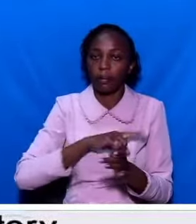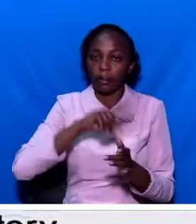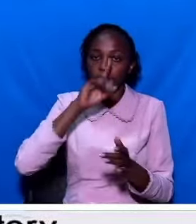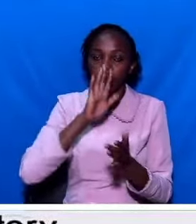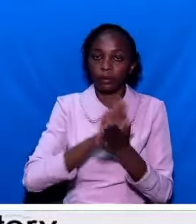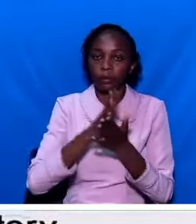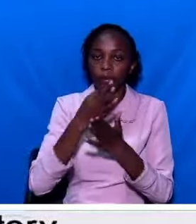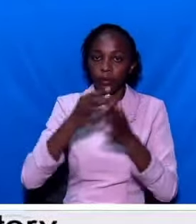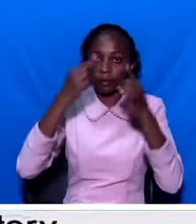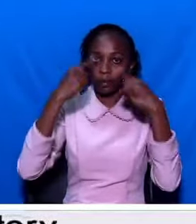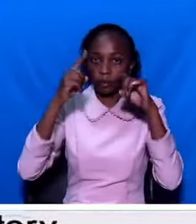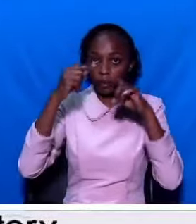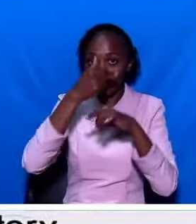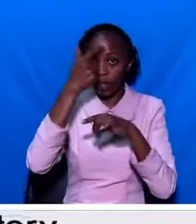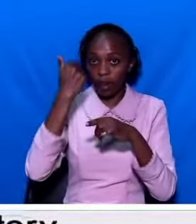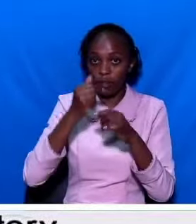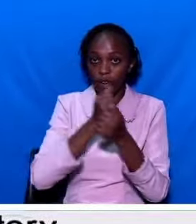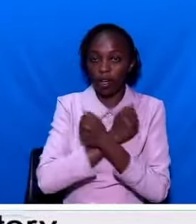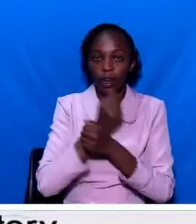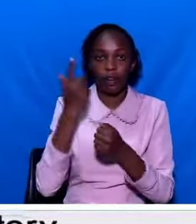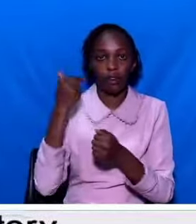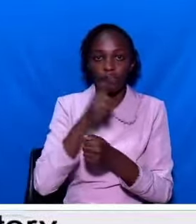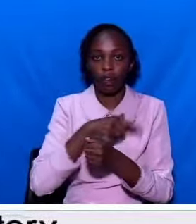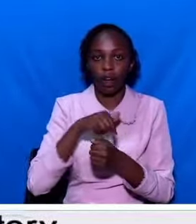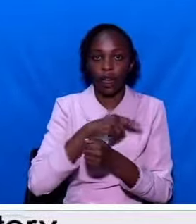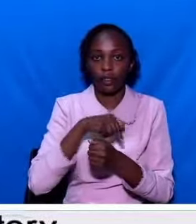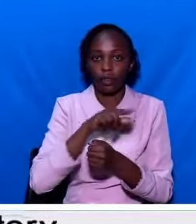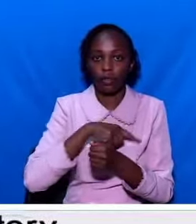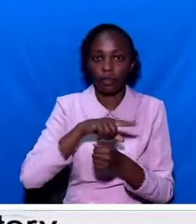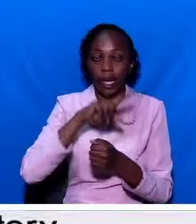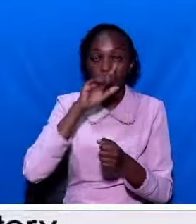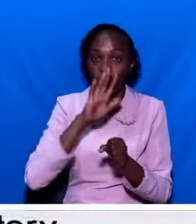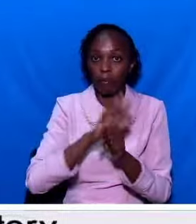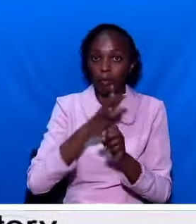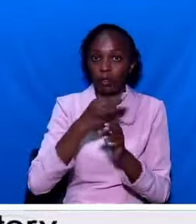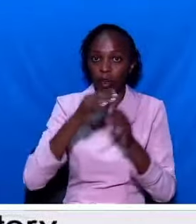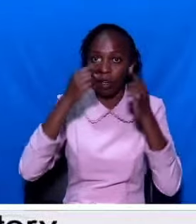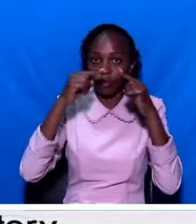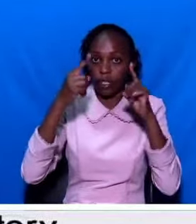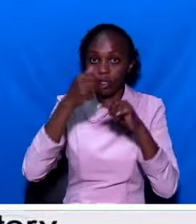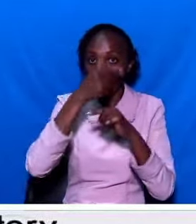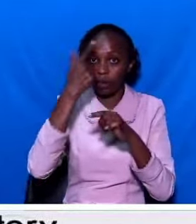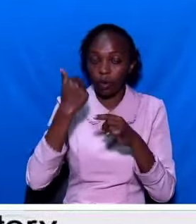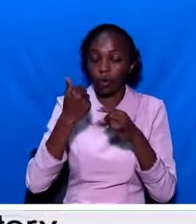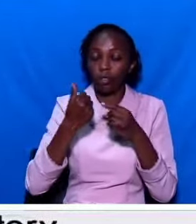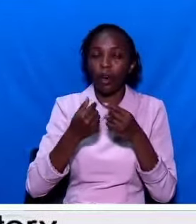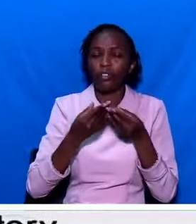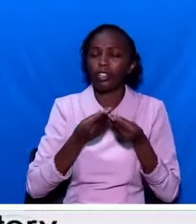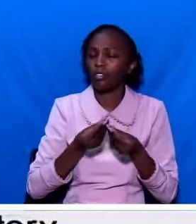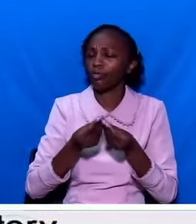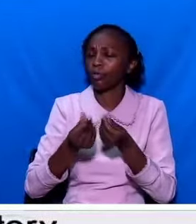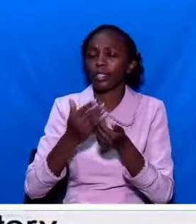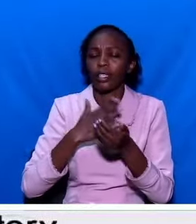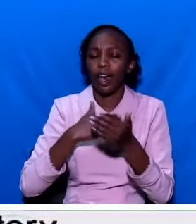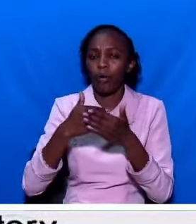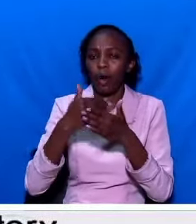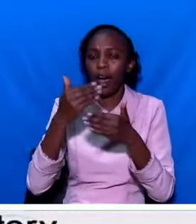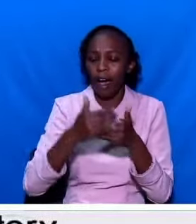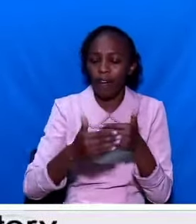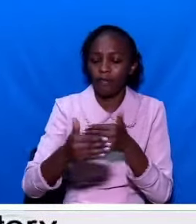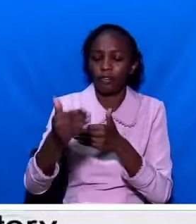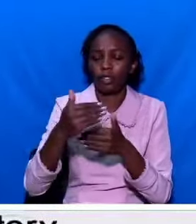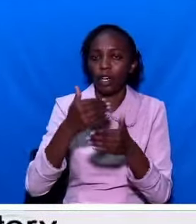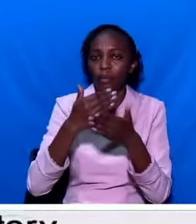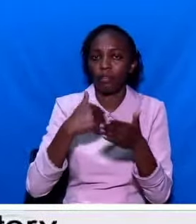because of your love for us. We are assured of victory because you have already settled our destiny in advance. Assured